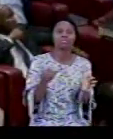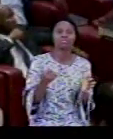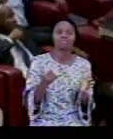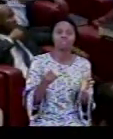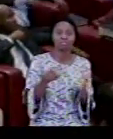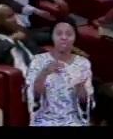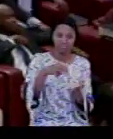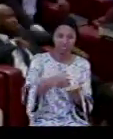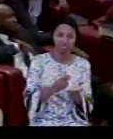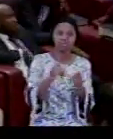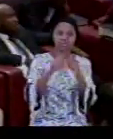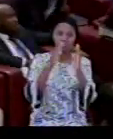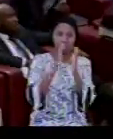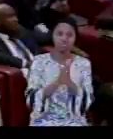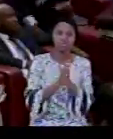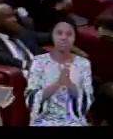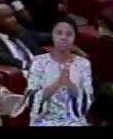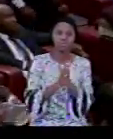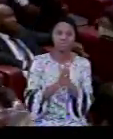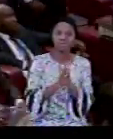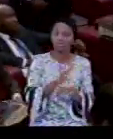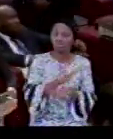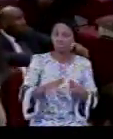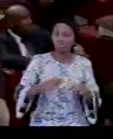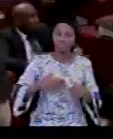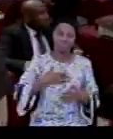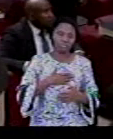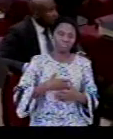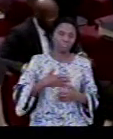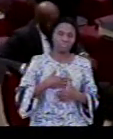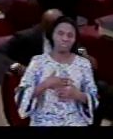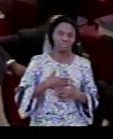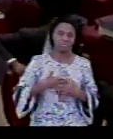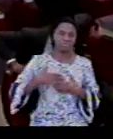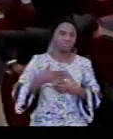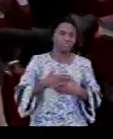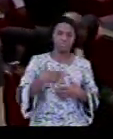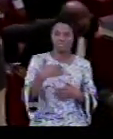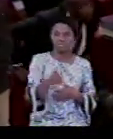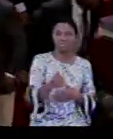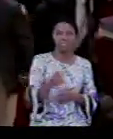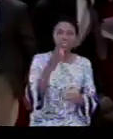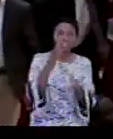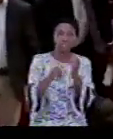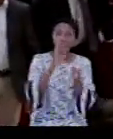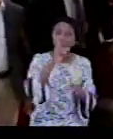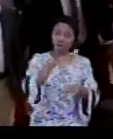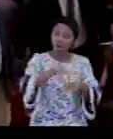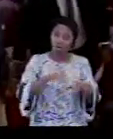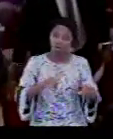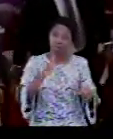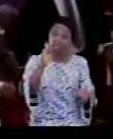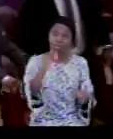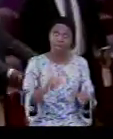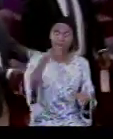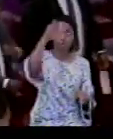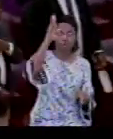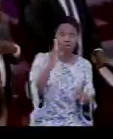pray. Don't please yourself. If you are really called, you want to help